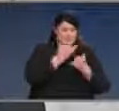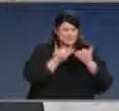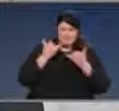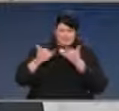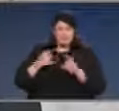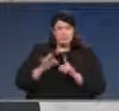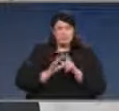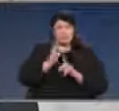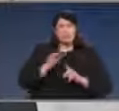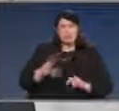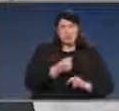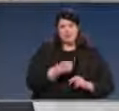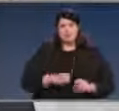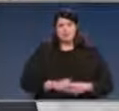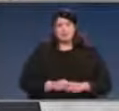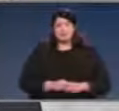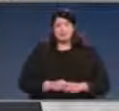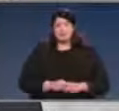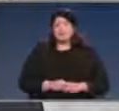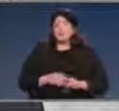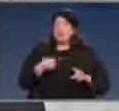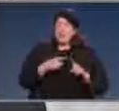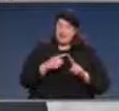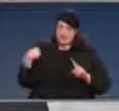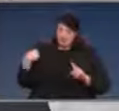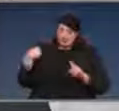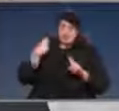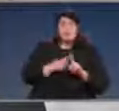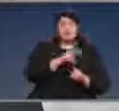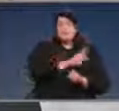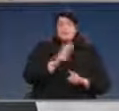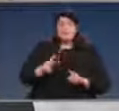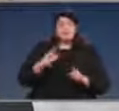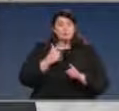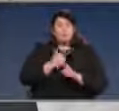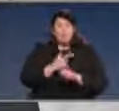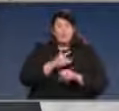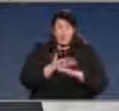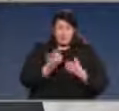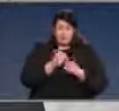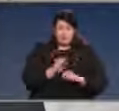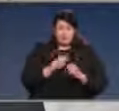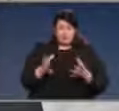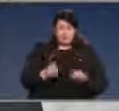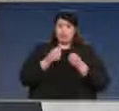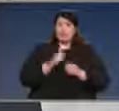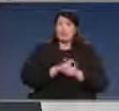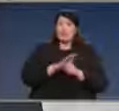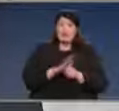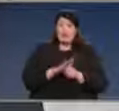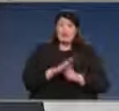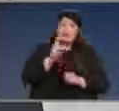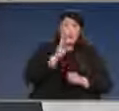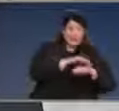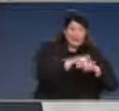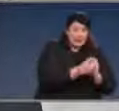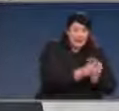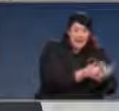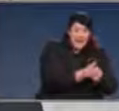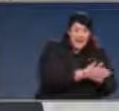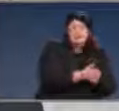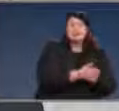continue with those personal issues we've been talking about all along, those personal protective measures about hygiene, about physical